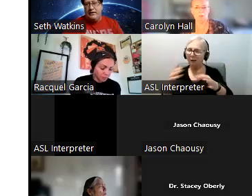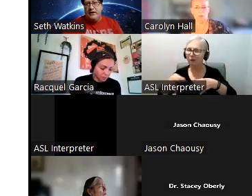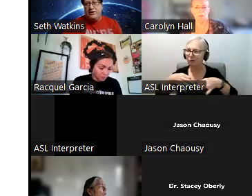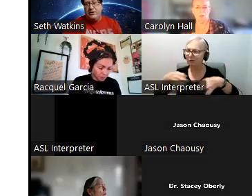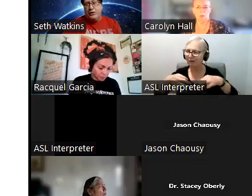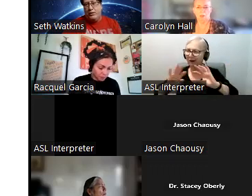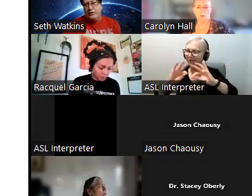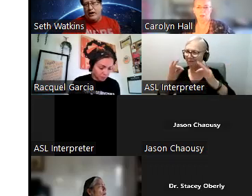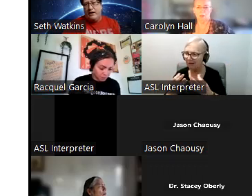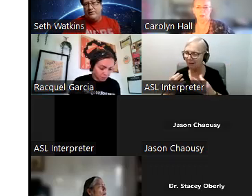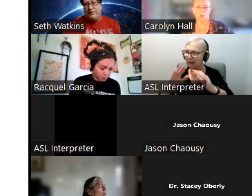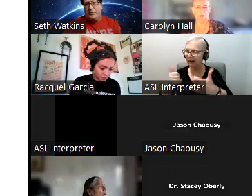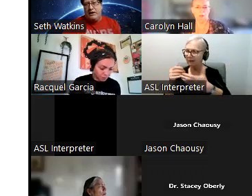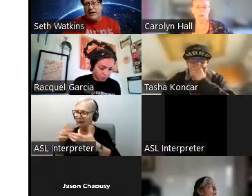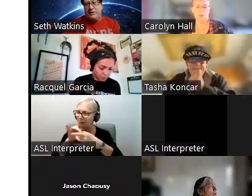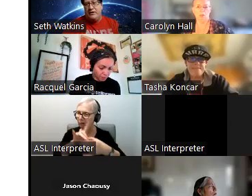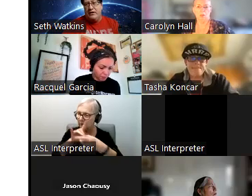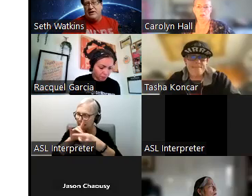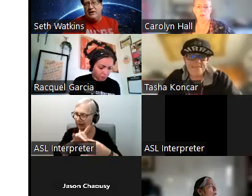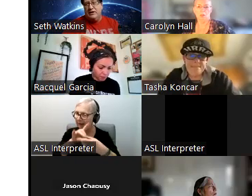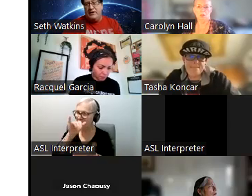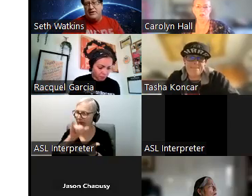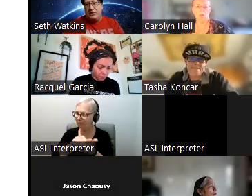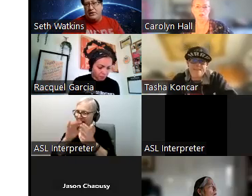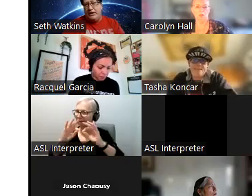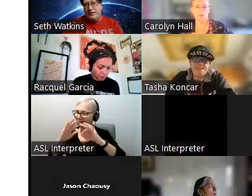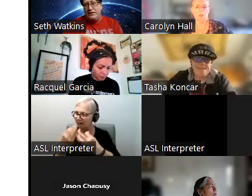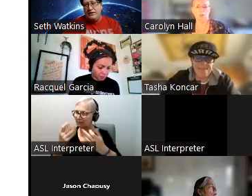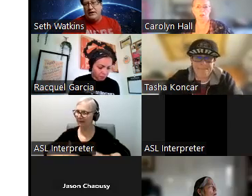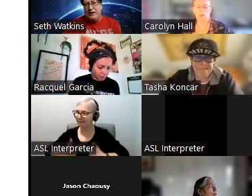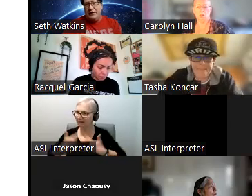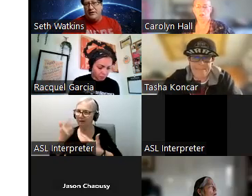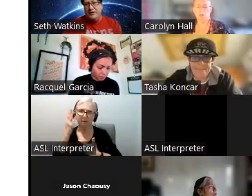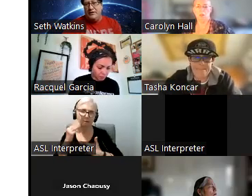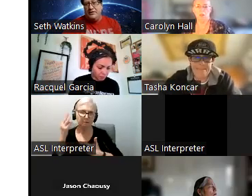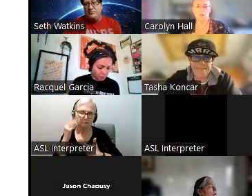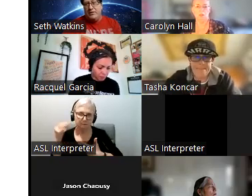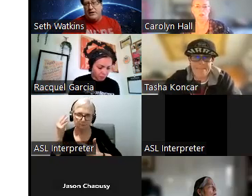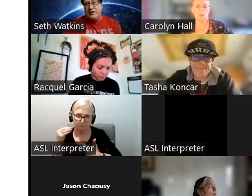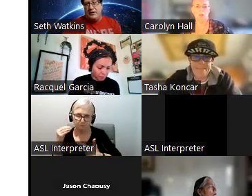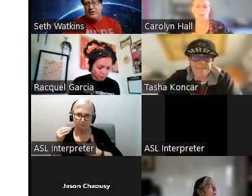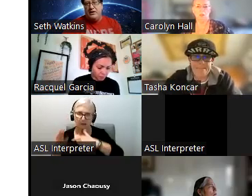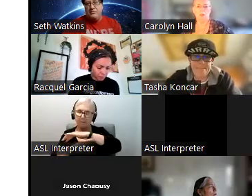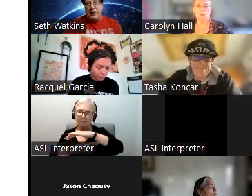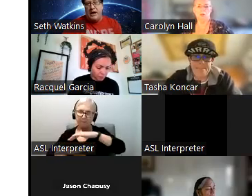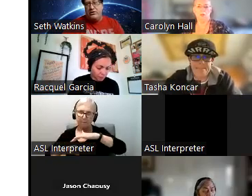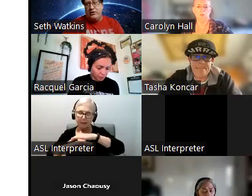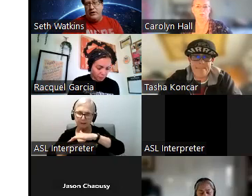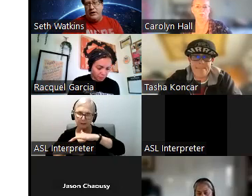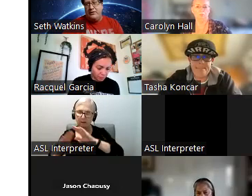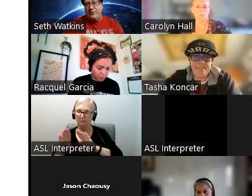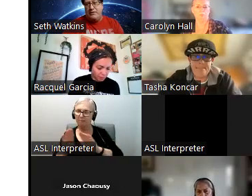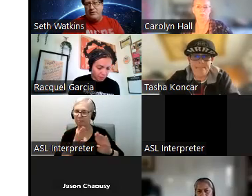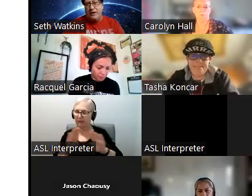relate to that family having lived experience in basically